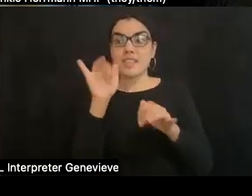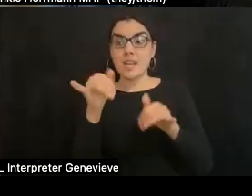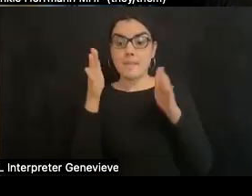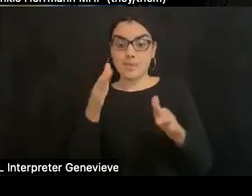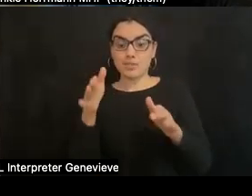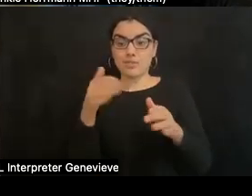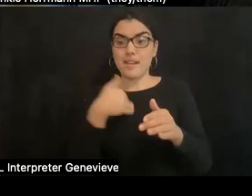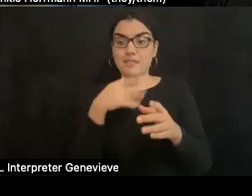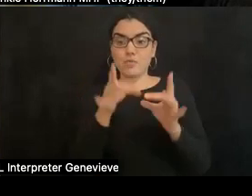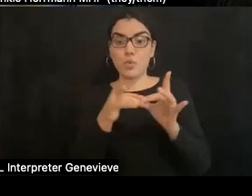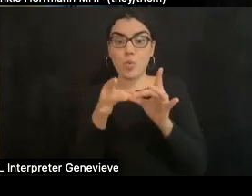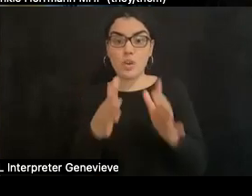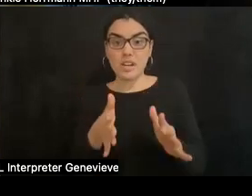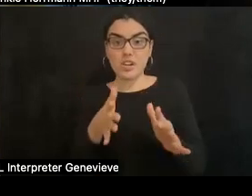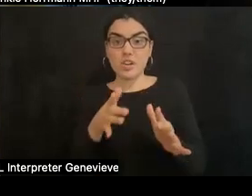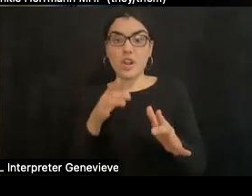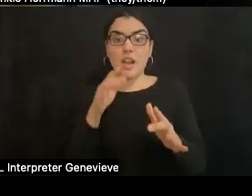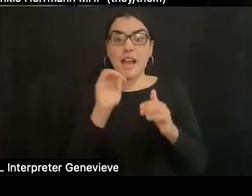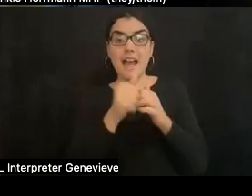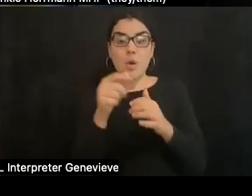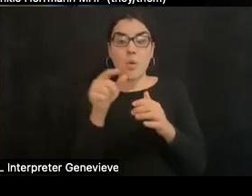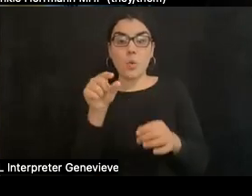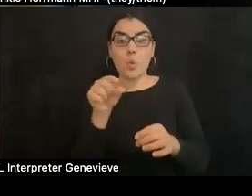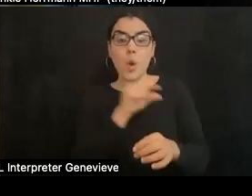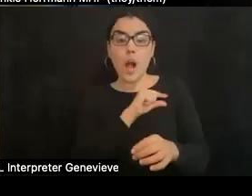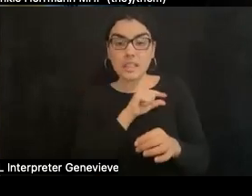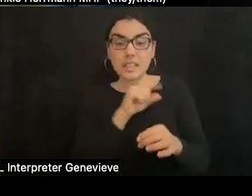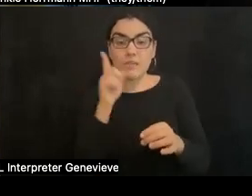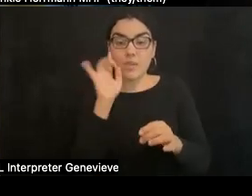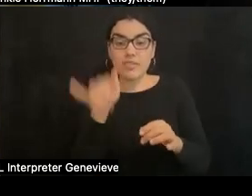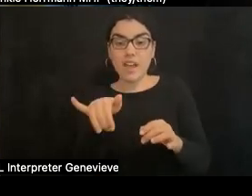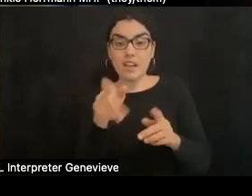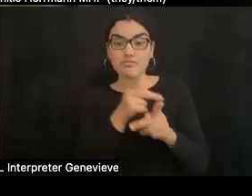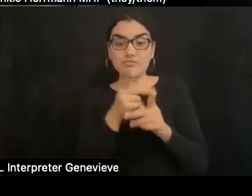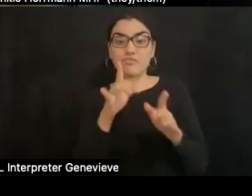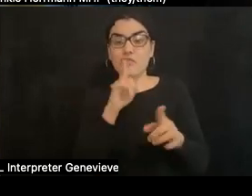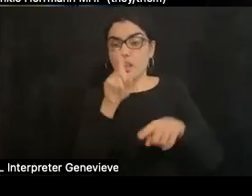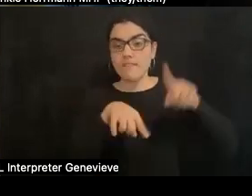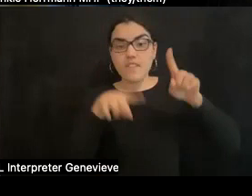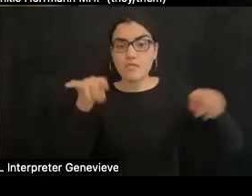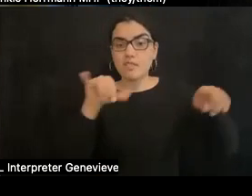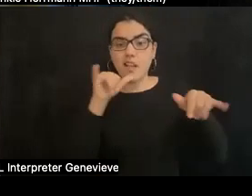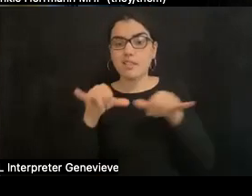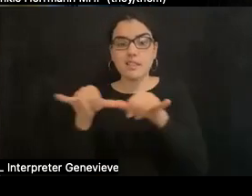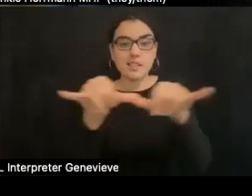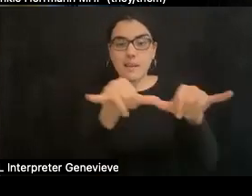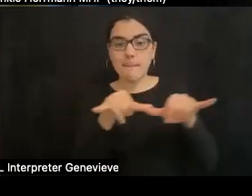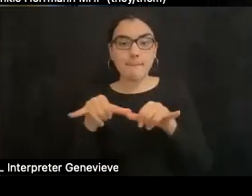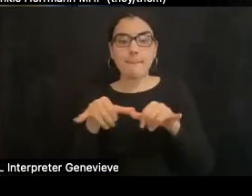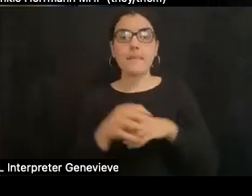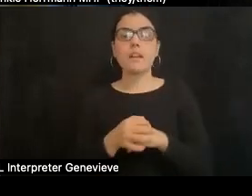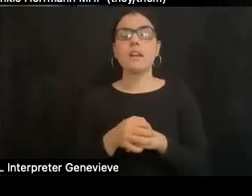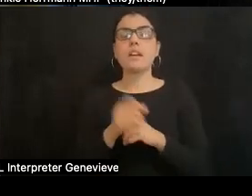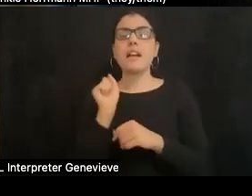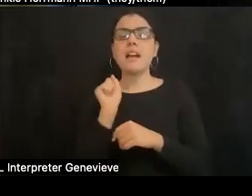in a situation like that, what you can do is call the member services number on the back of your card, ask them